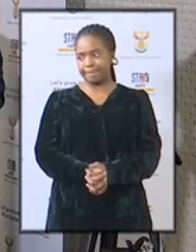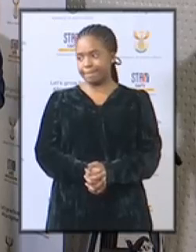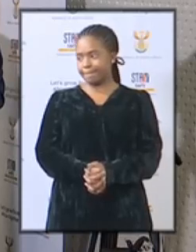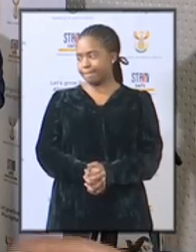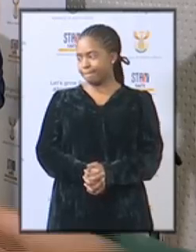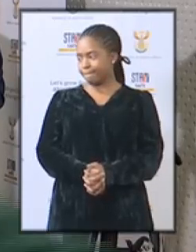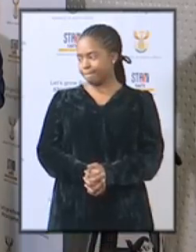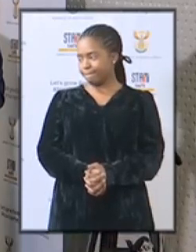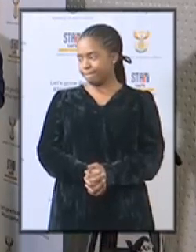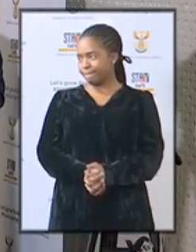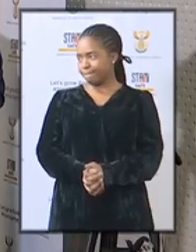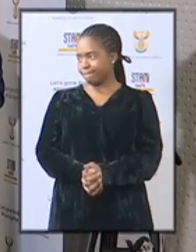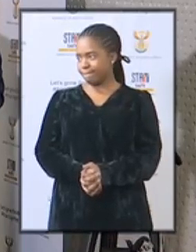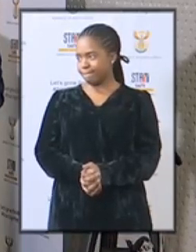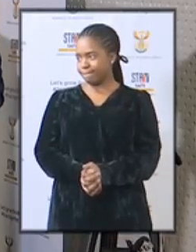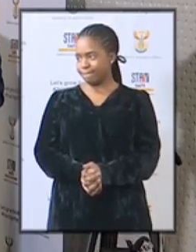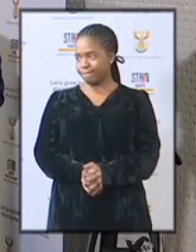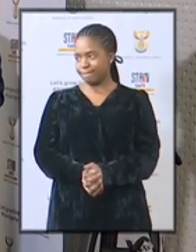Thank you.